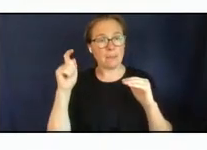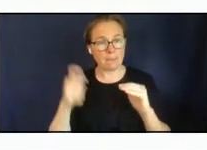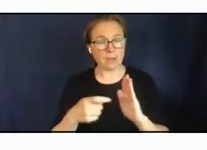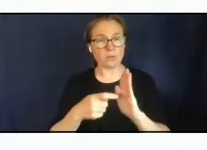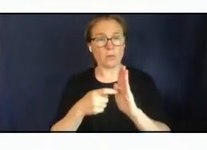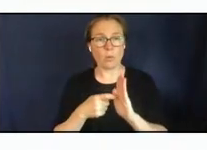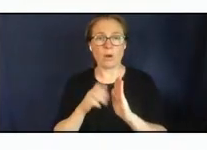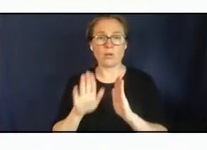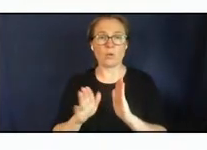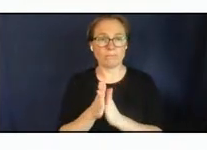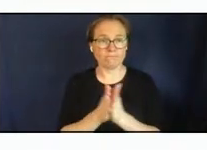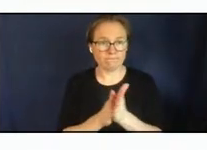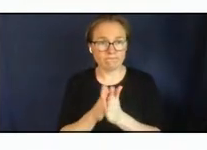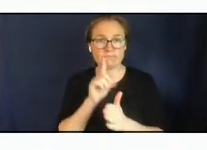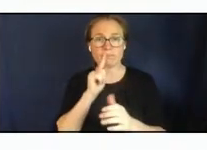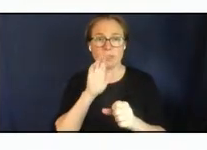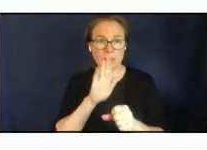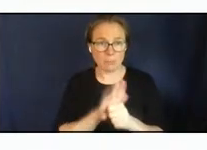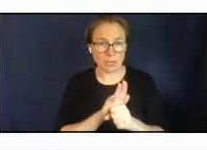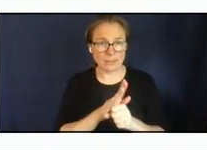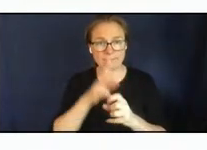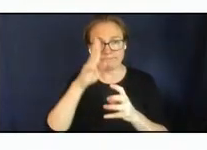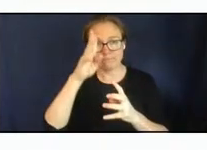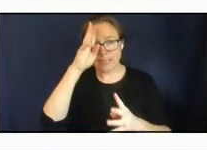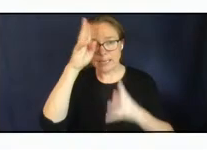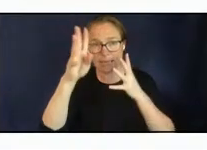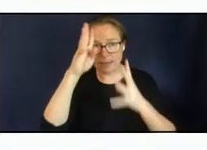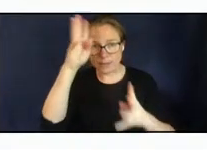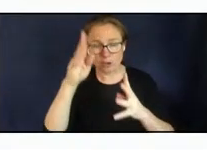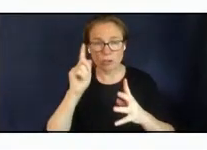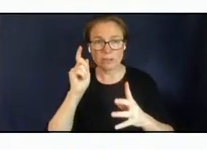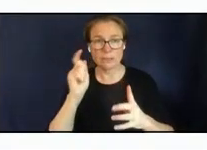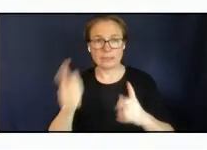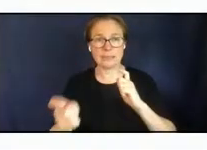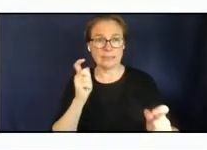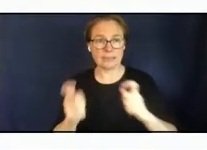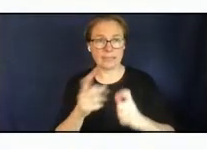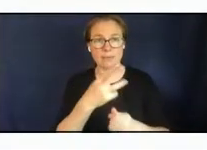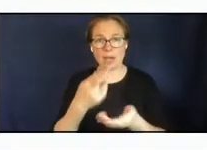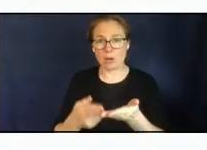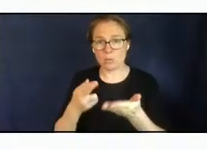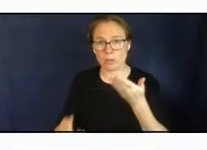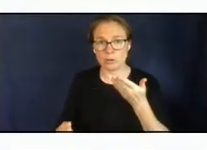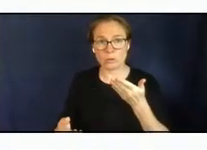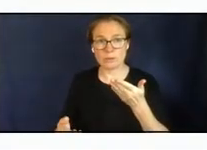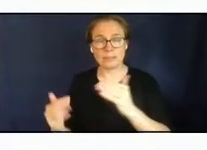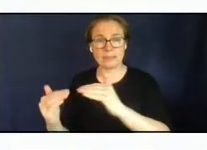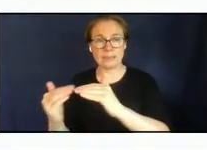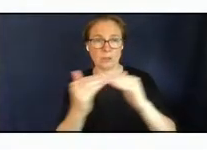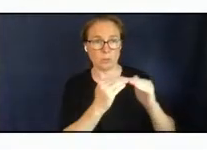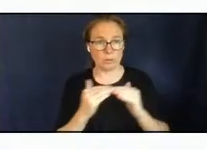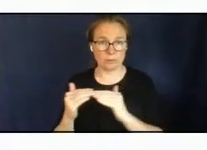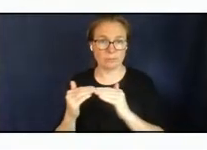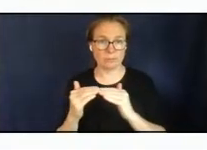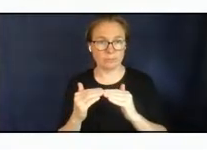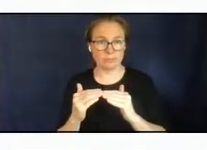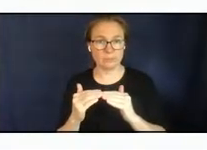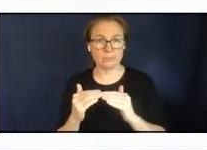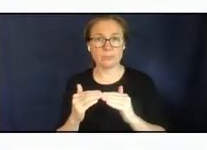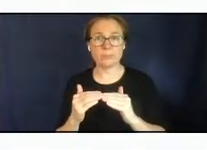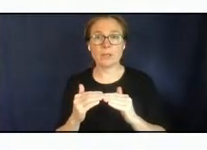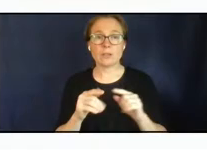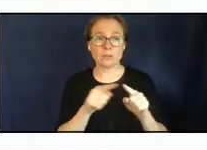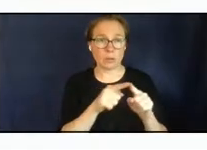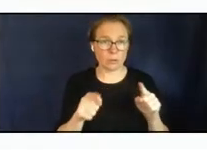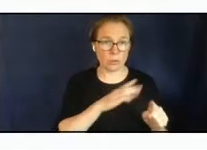innovation, appropriation, and often reallocation of resources to be sustainable. And so Chairman Monfries and members of the board, I thank